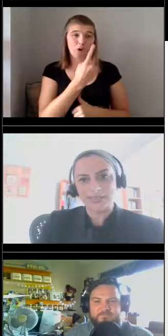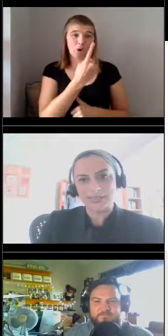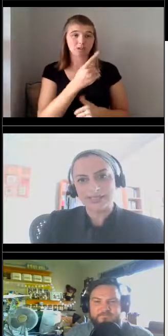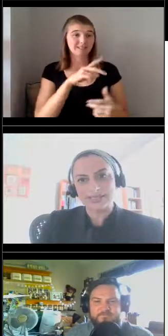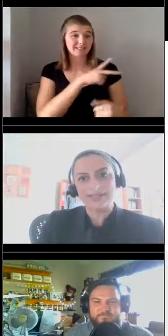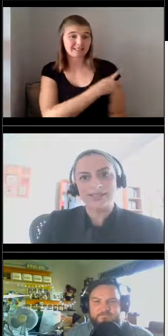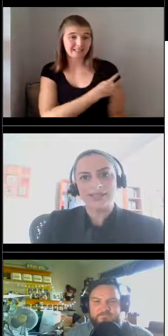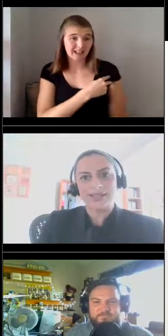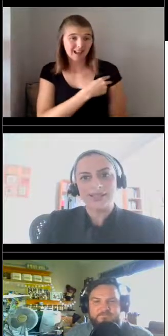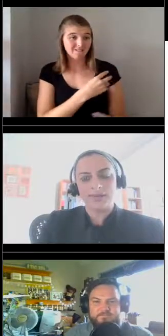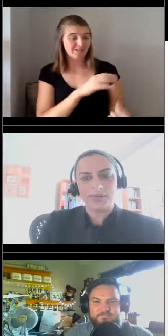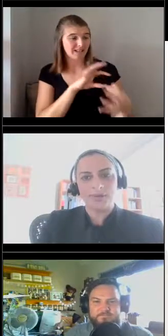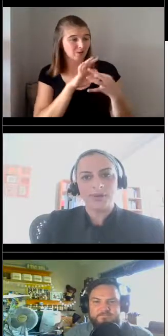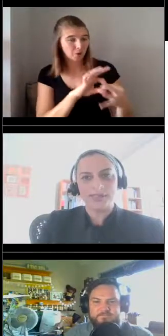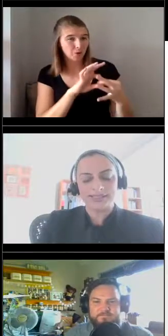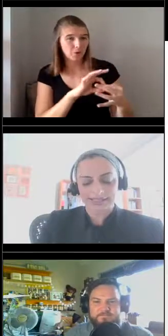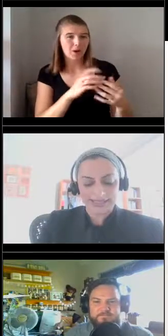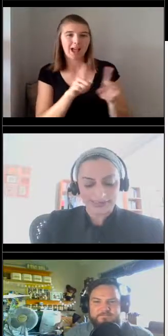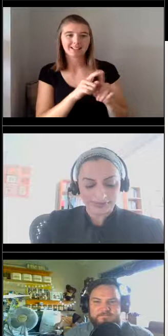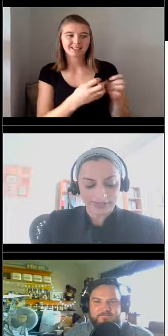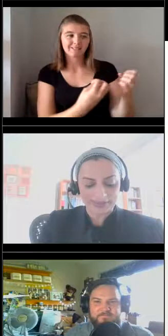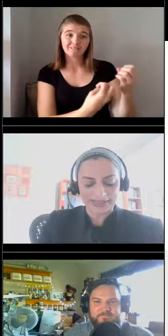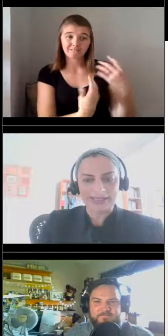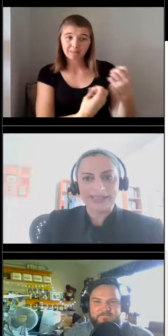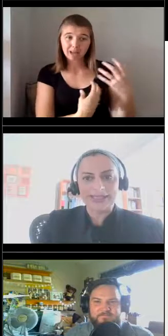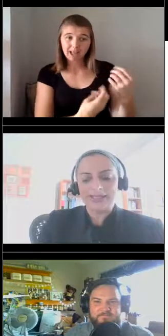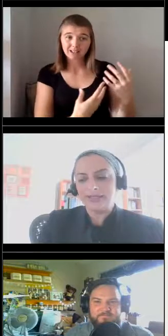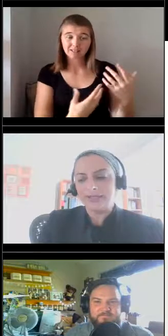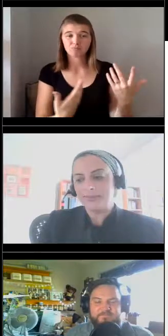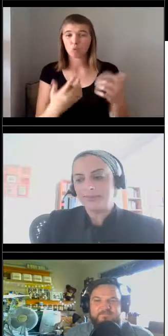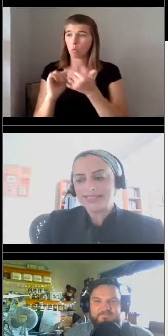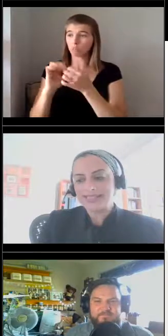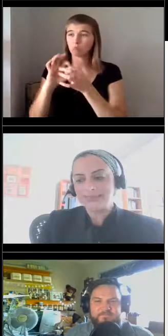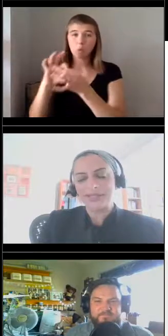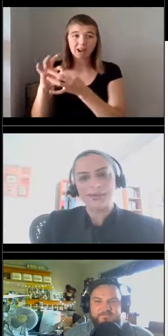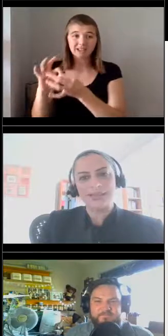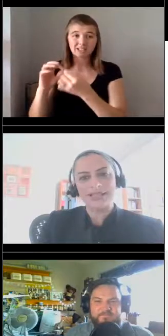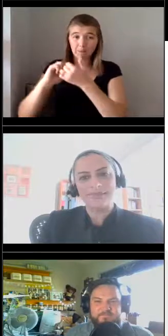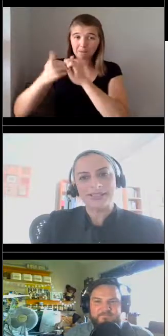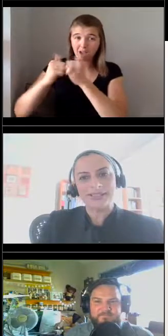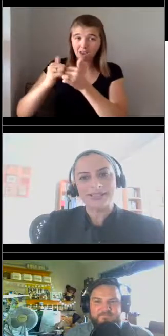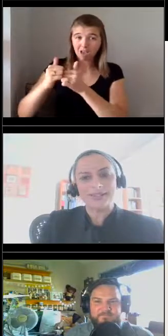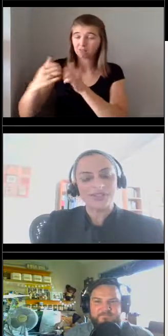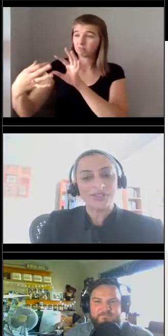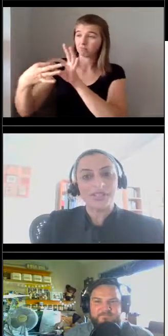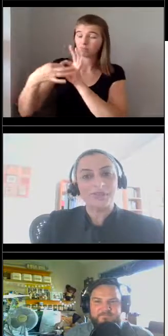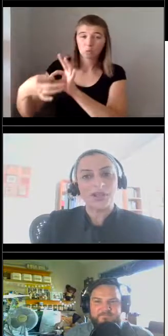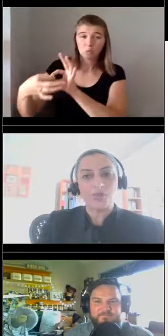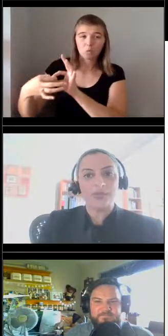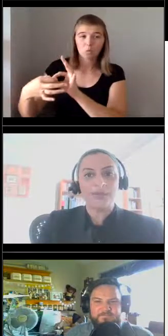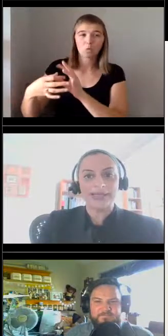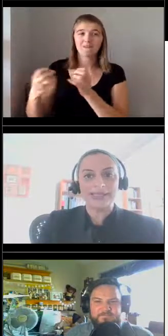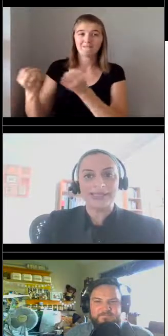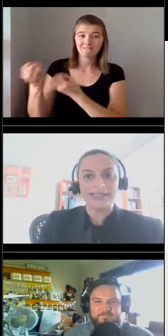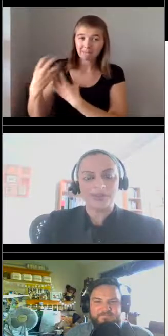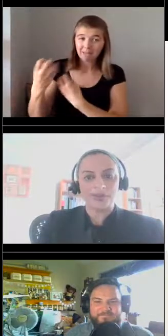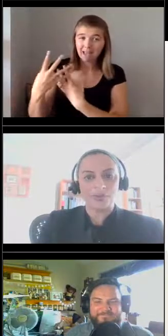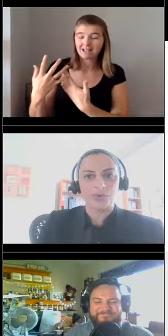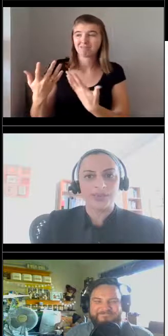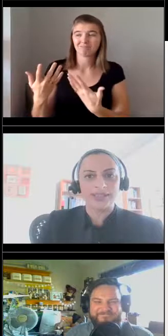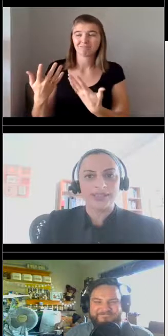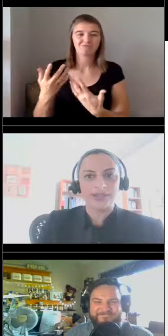your collaborators and partners to get that feedback. The sentiment I would leave, Ben, is just be